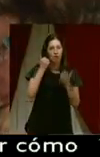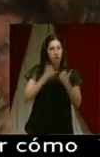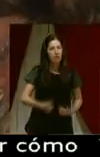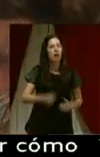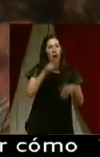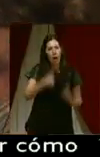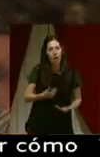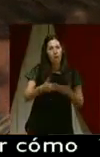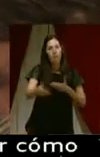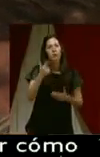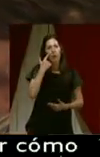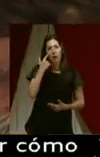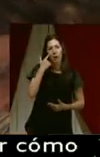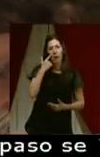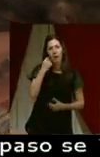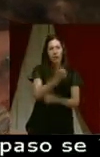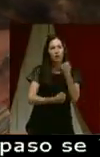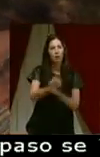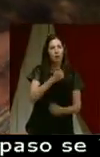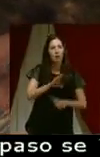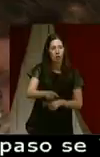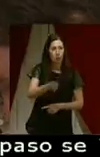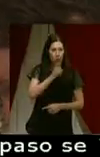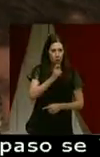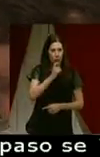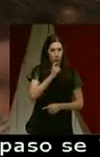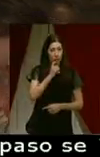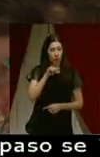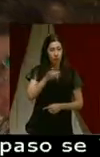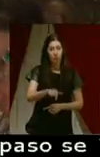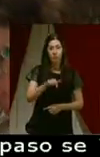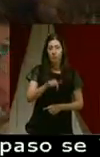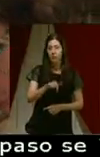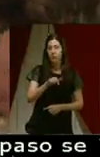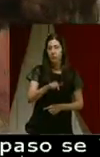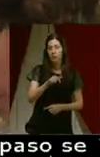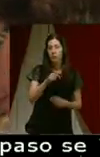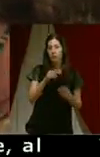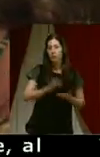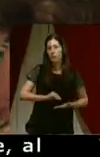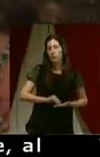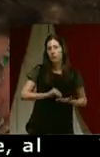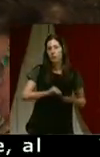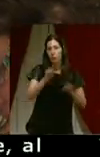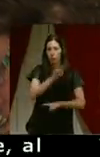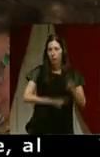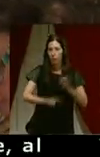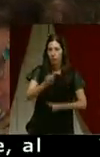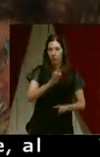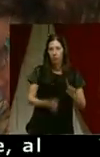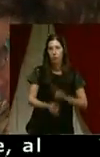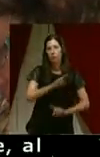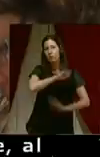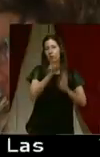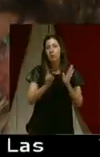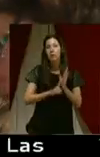see later on how to tackle it economically. But that's something that needs to be taken into account. So at the end of the day, this